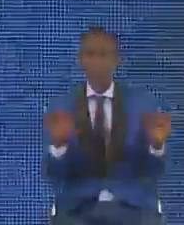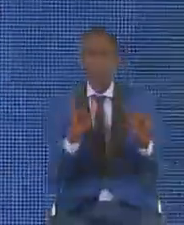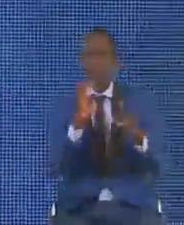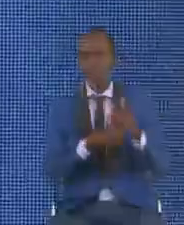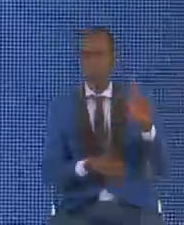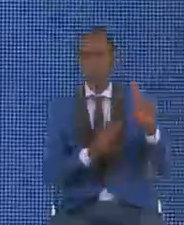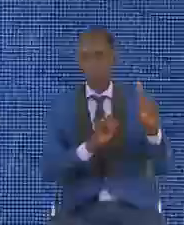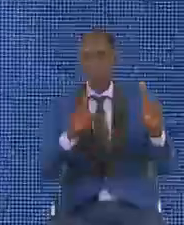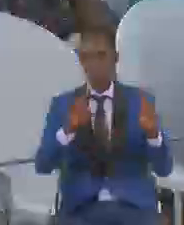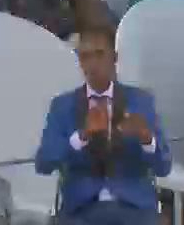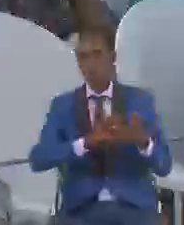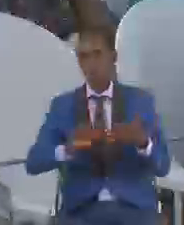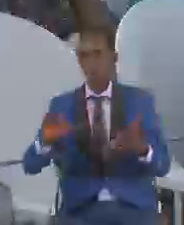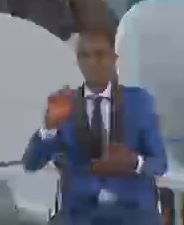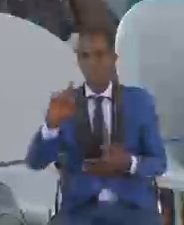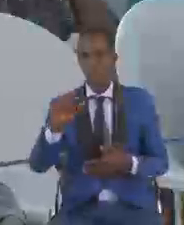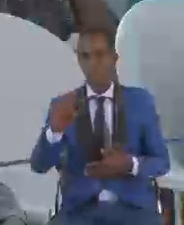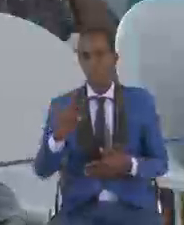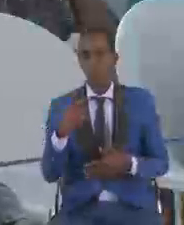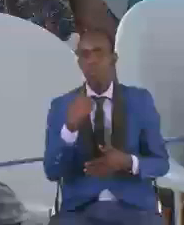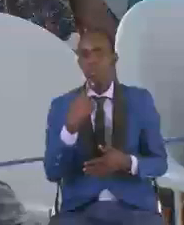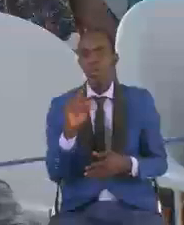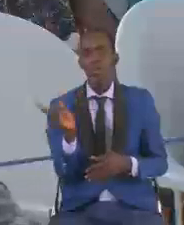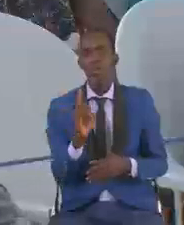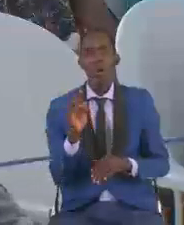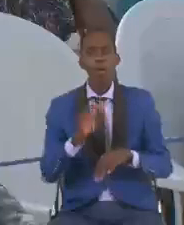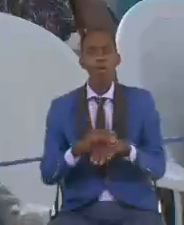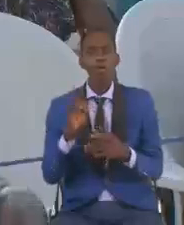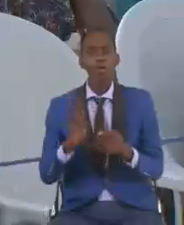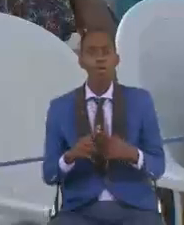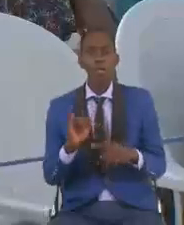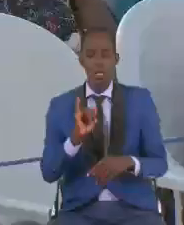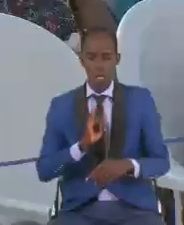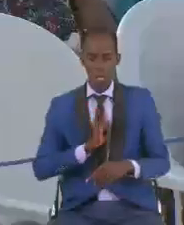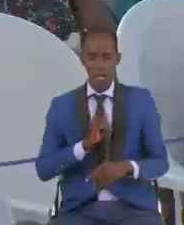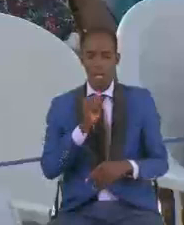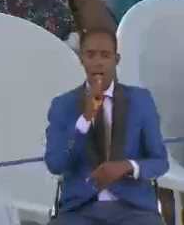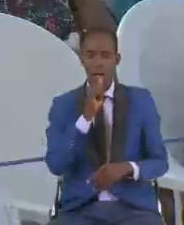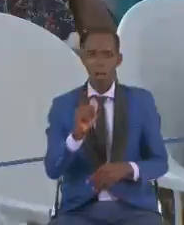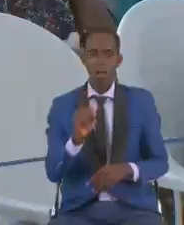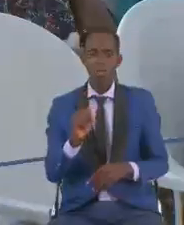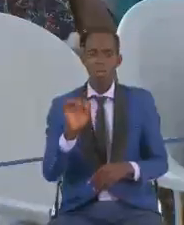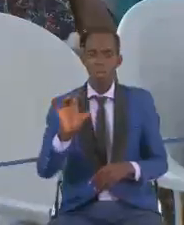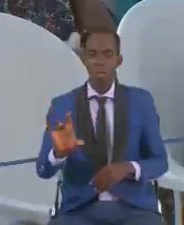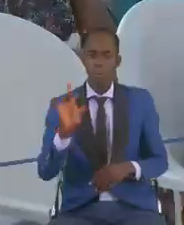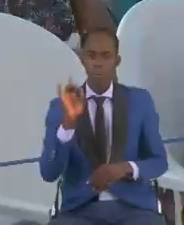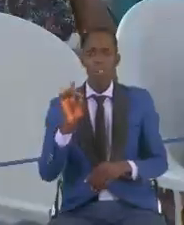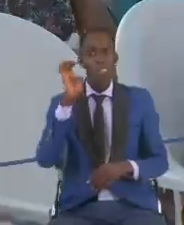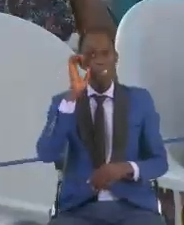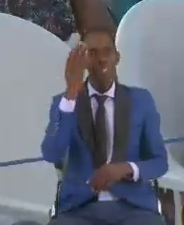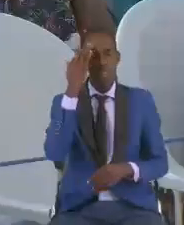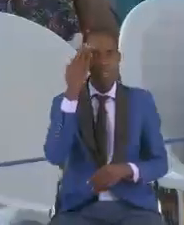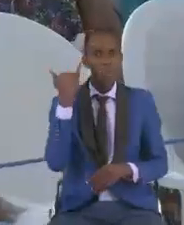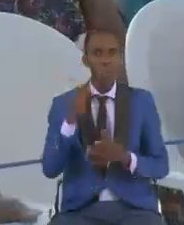verse 11, it says, whereunto I am appointed. He knew there was an